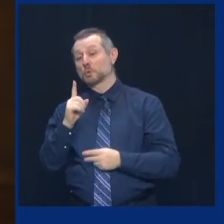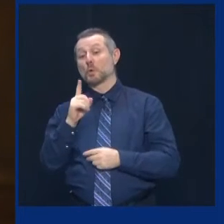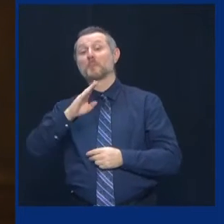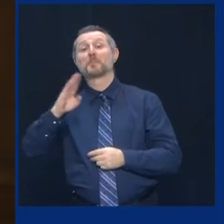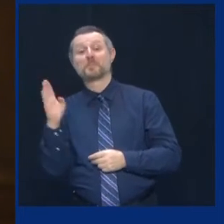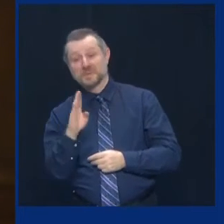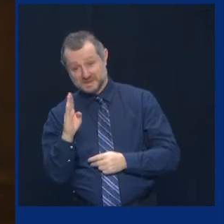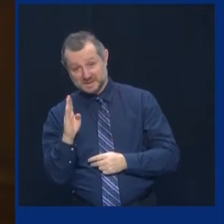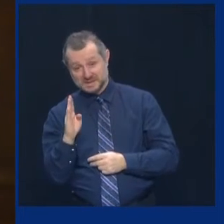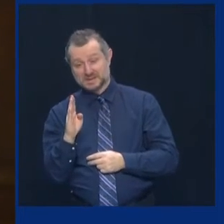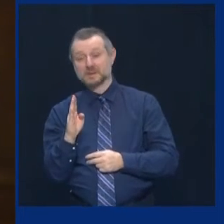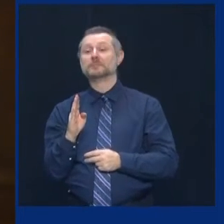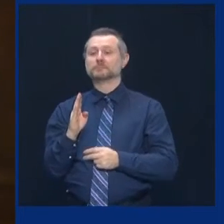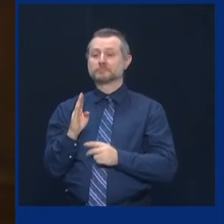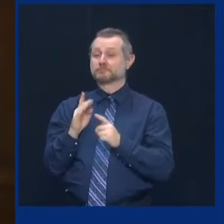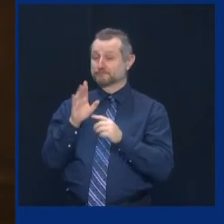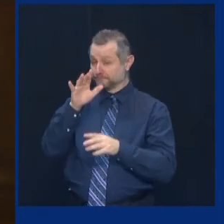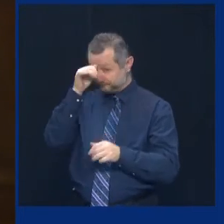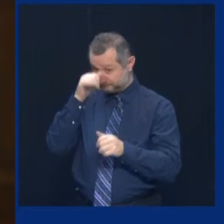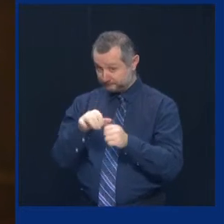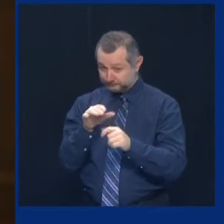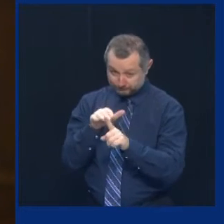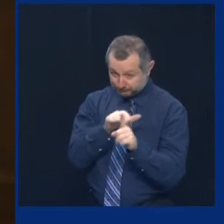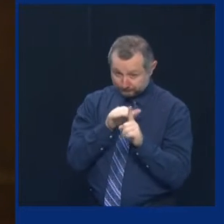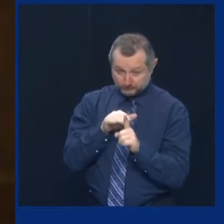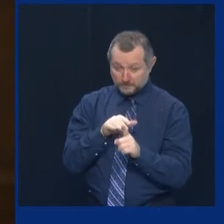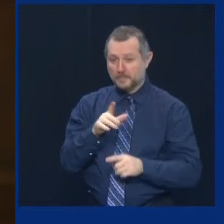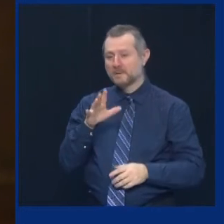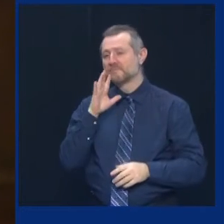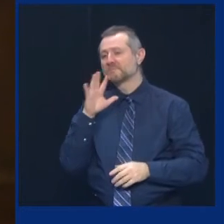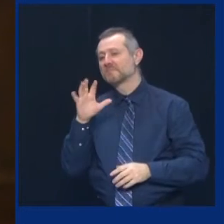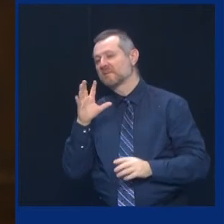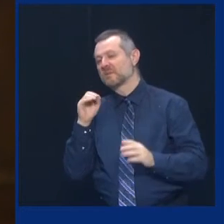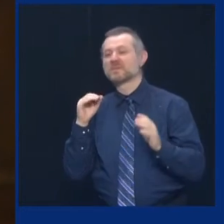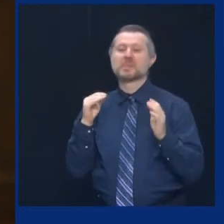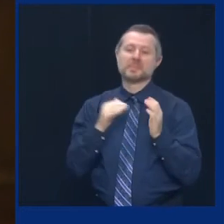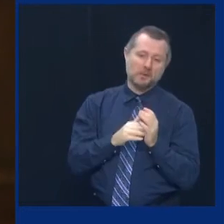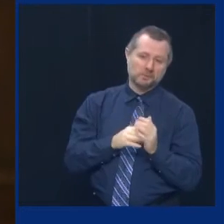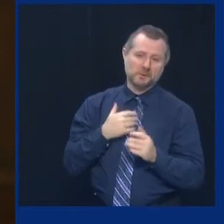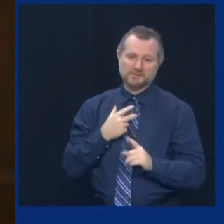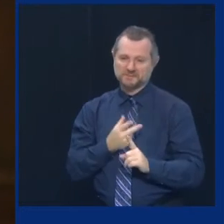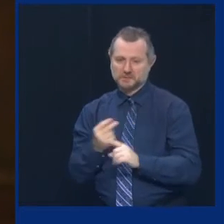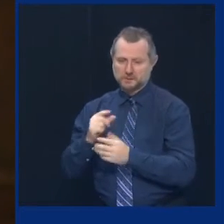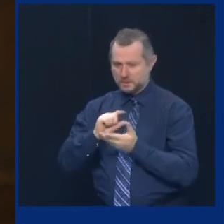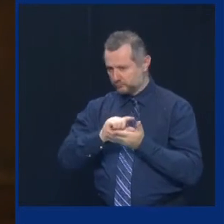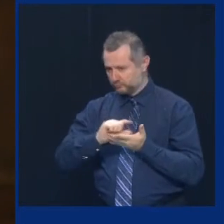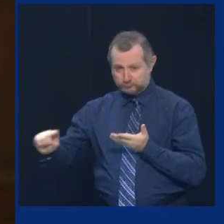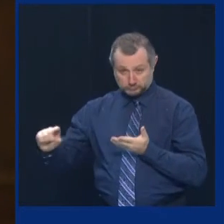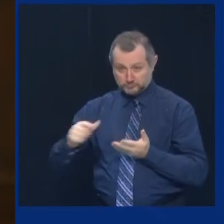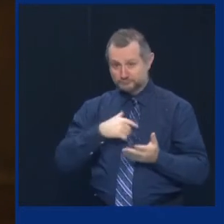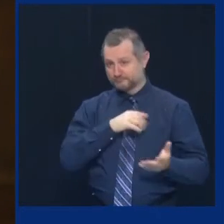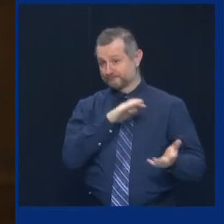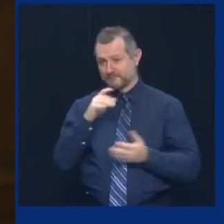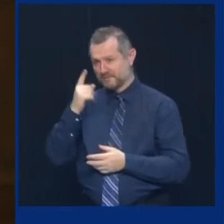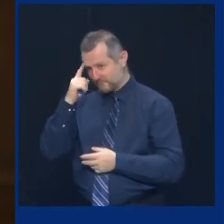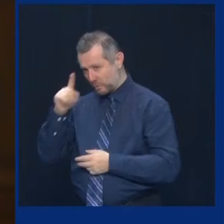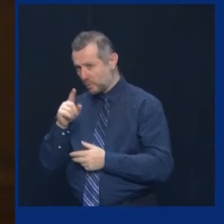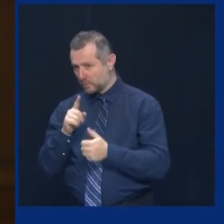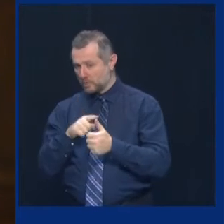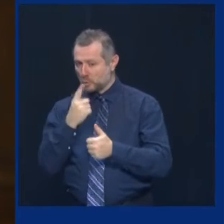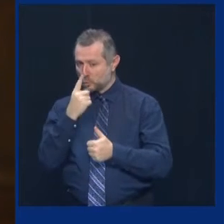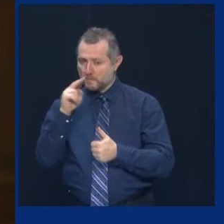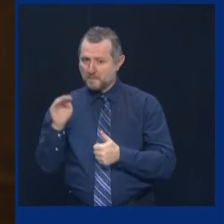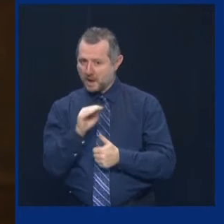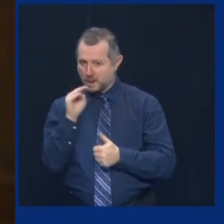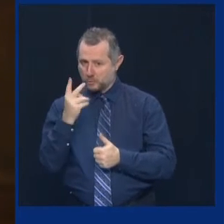But remember, we have about 550,000 vaccines right now. That category, the first category, is 2 million. When we get